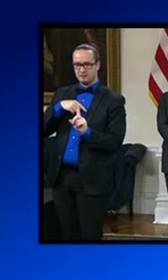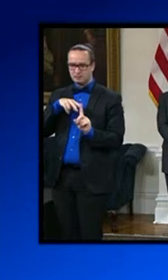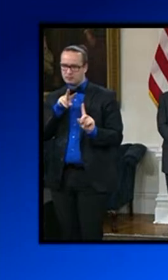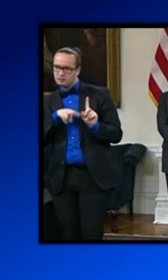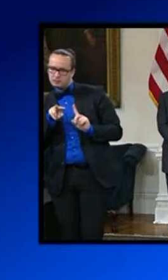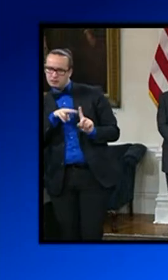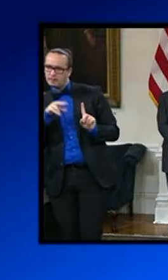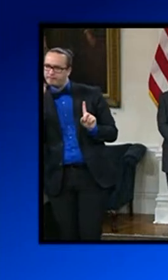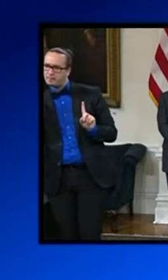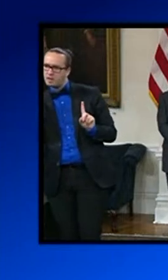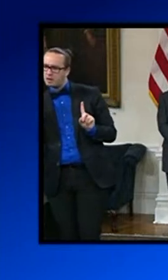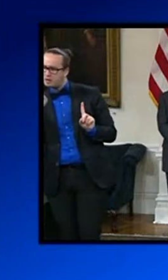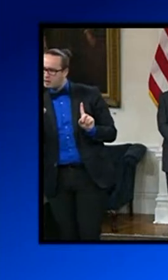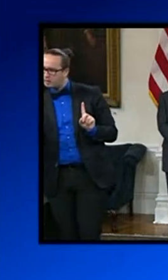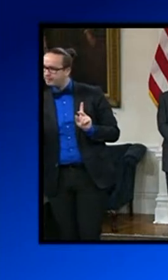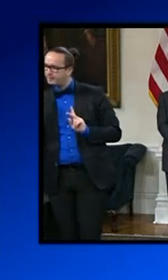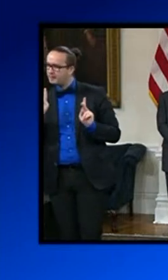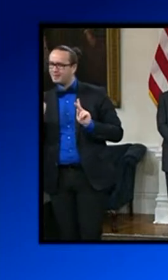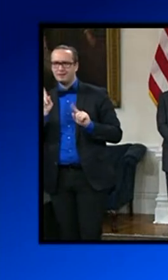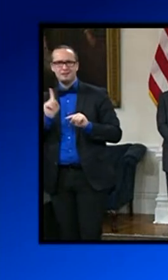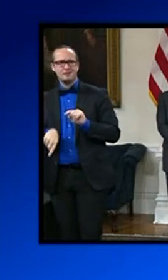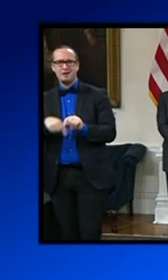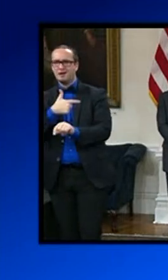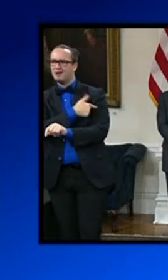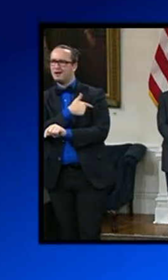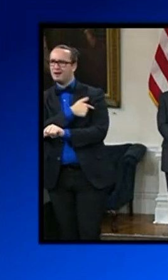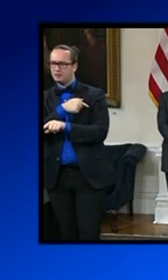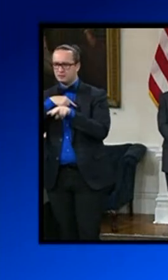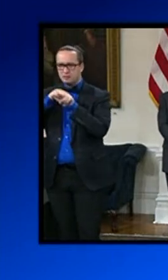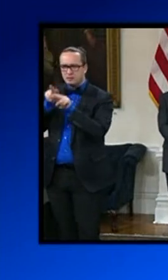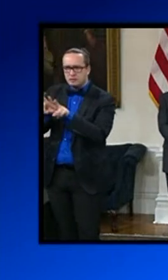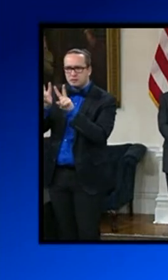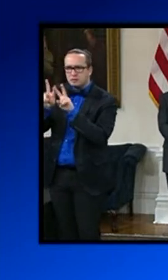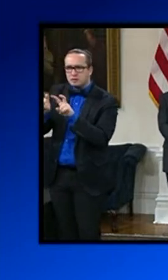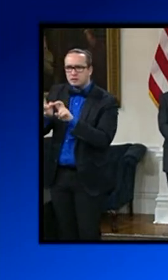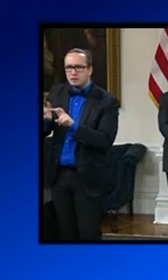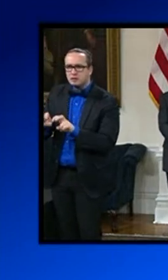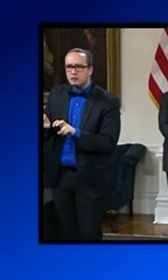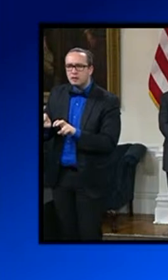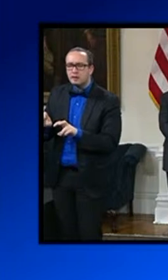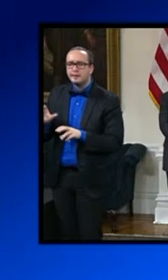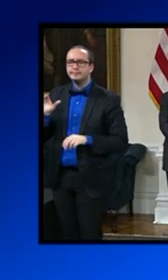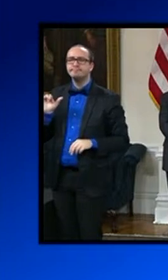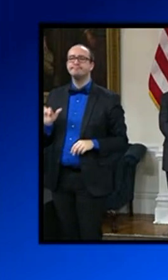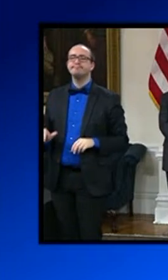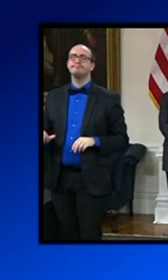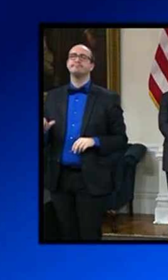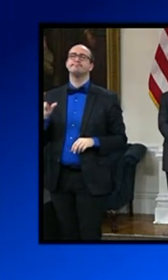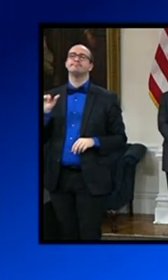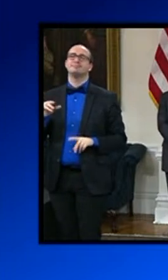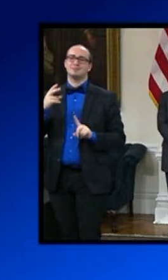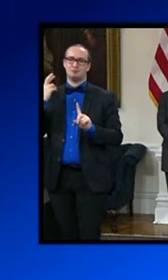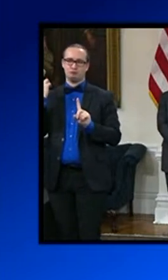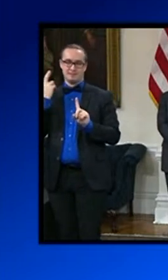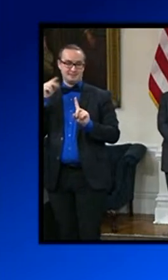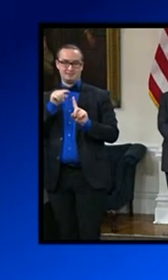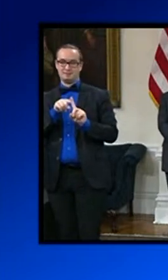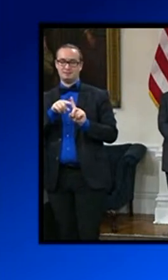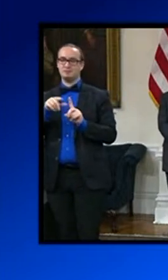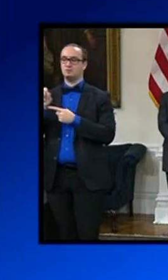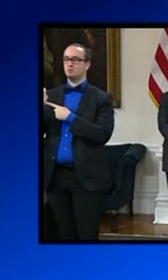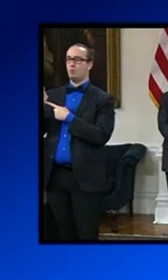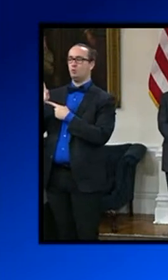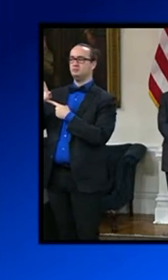utilize several validated social economic variables to identify the communities and the individuals who are vulnerable,